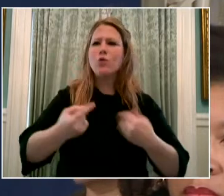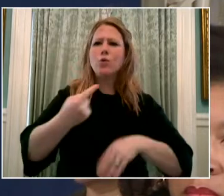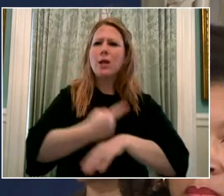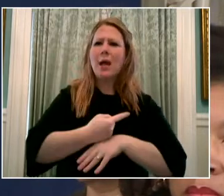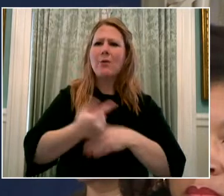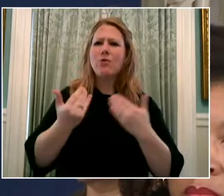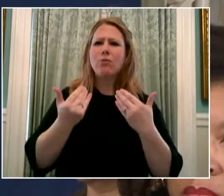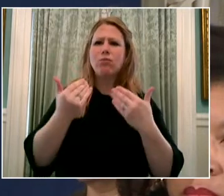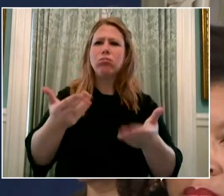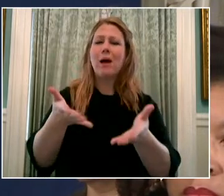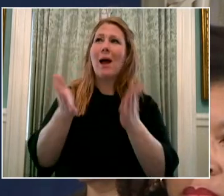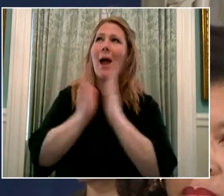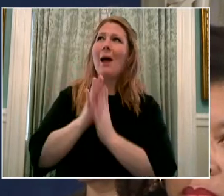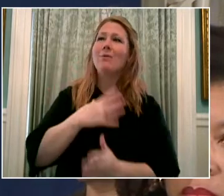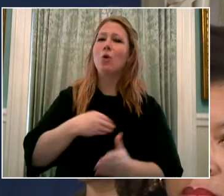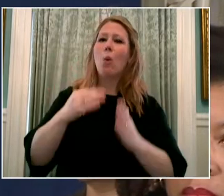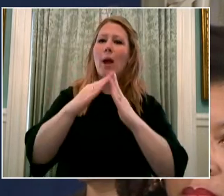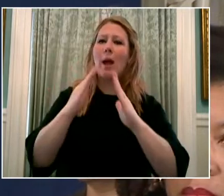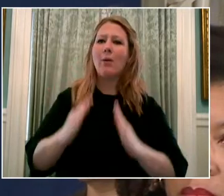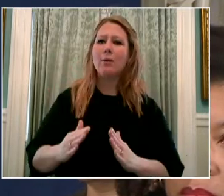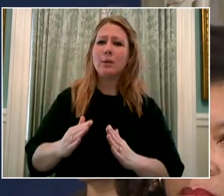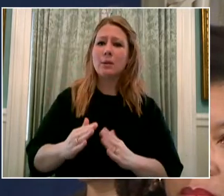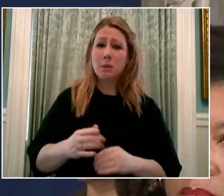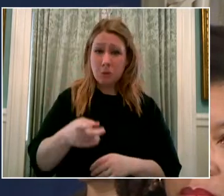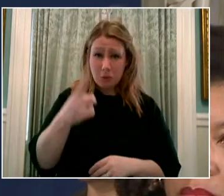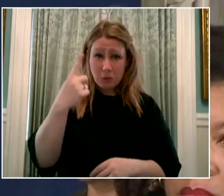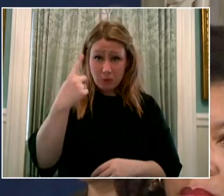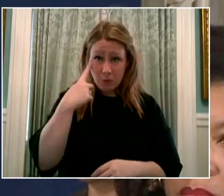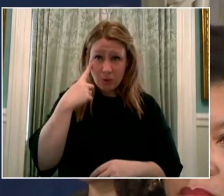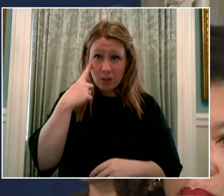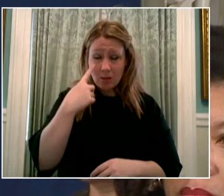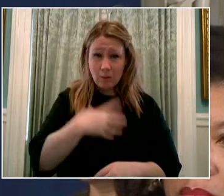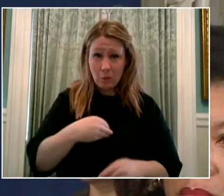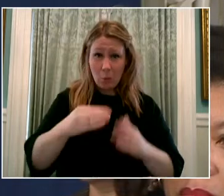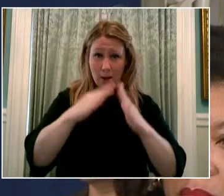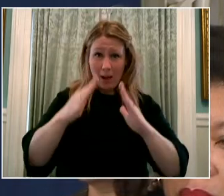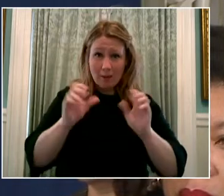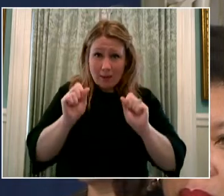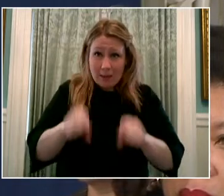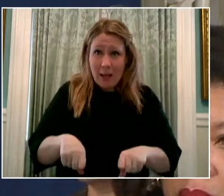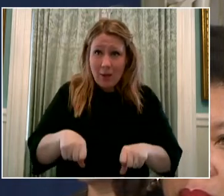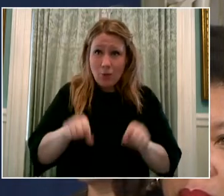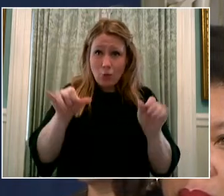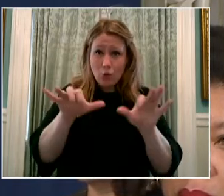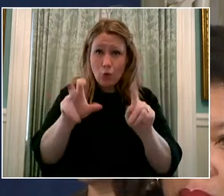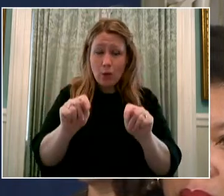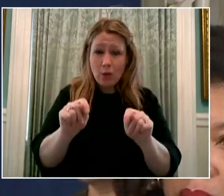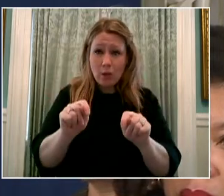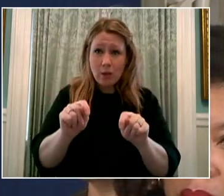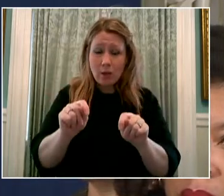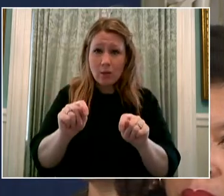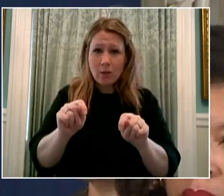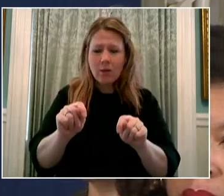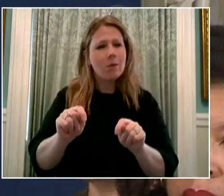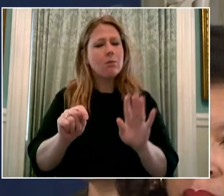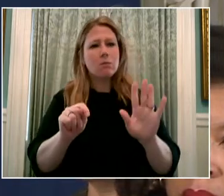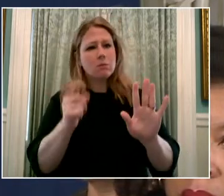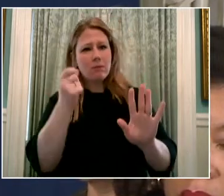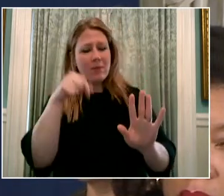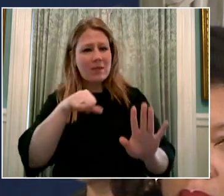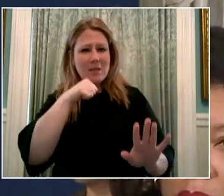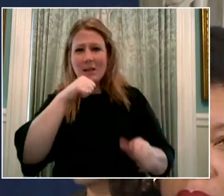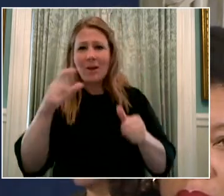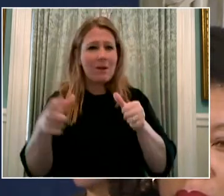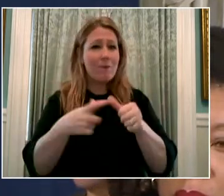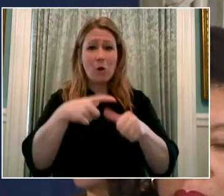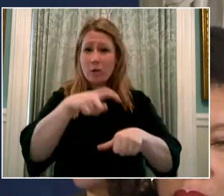ask of the White House that they will actually be able to fulfill for you? No, this has not been the first time we've asked this. We've asked